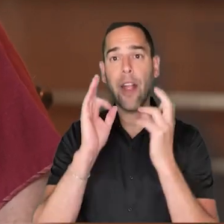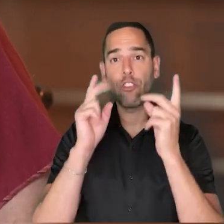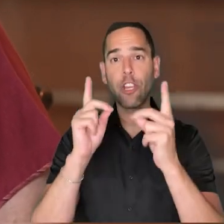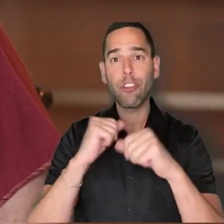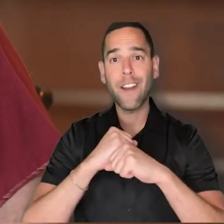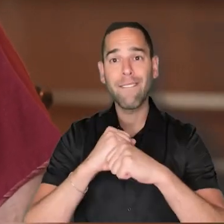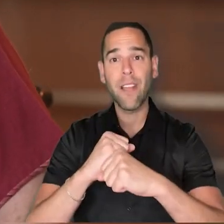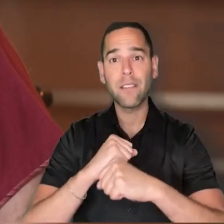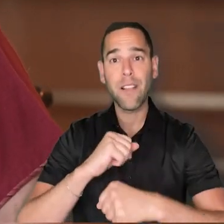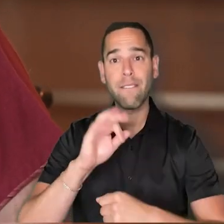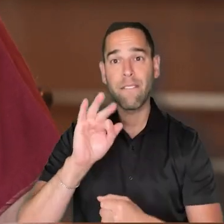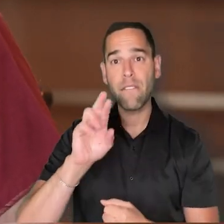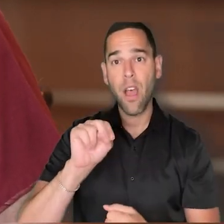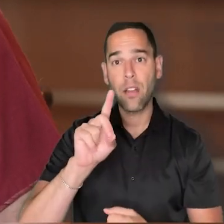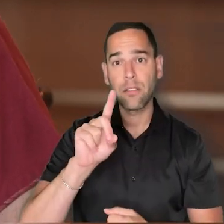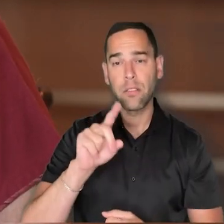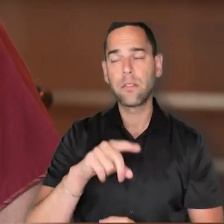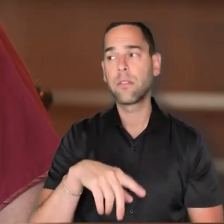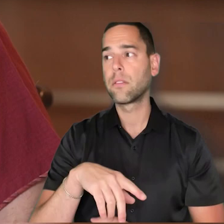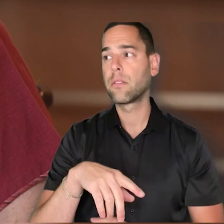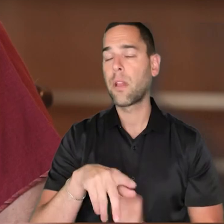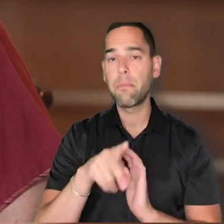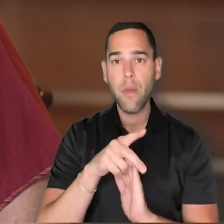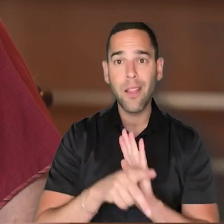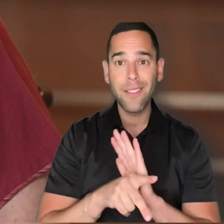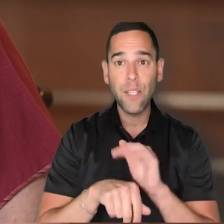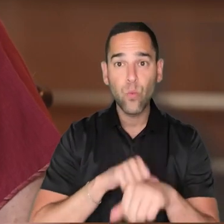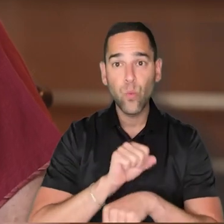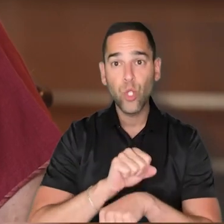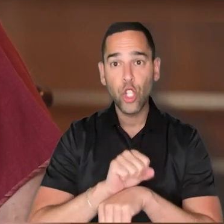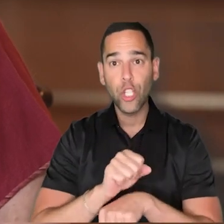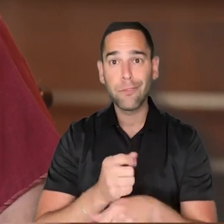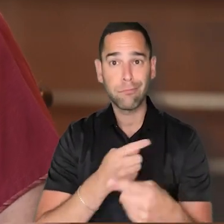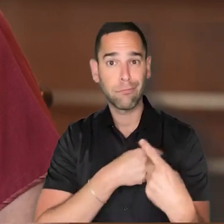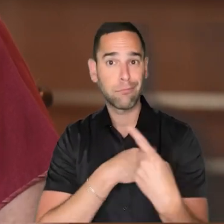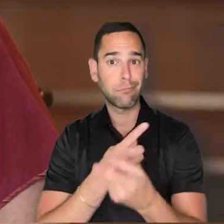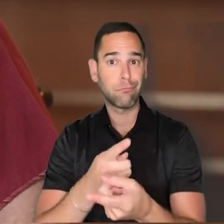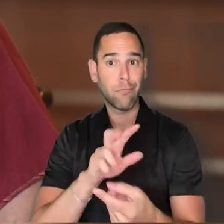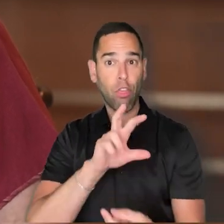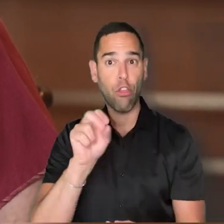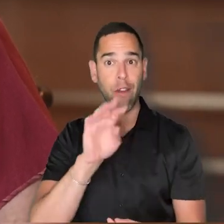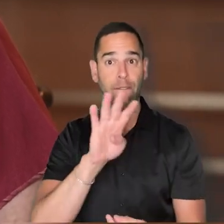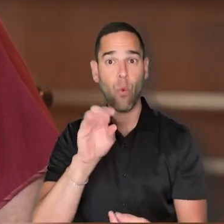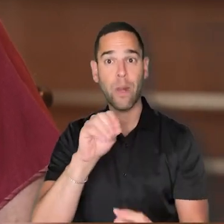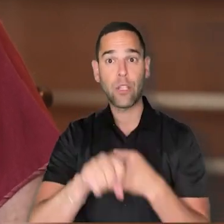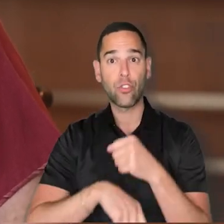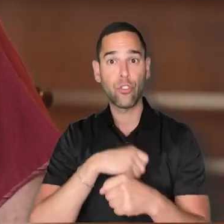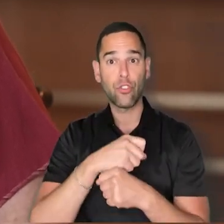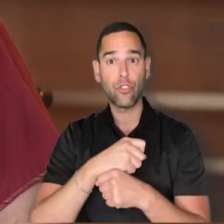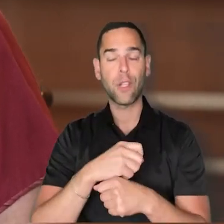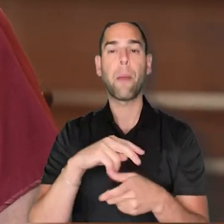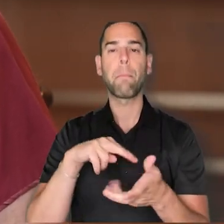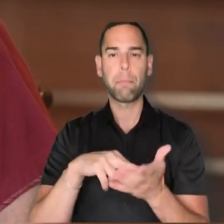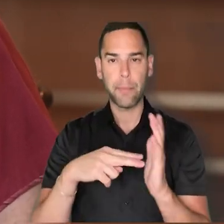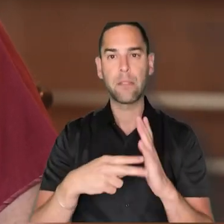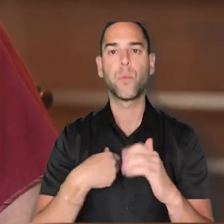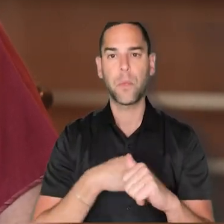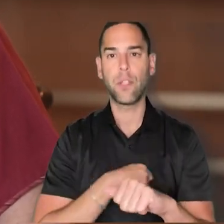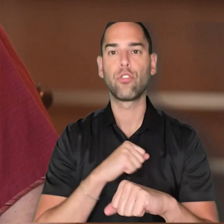Rights Education and Defense Fund, and the policy work that's been done over the last 30, 40 years was such